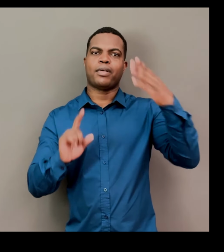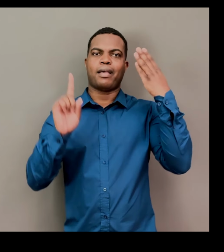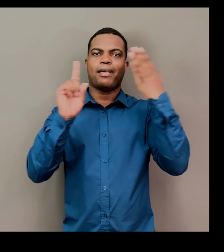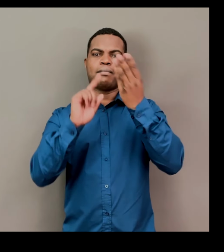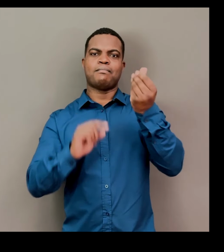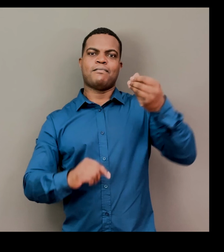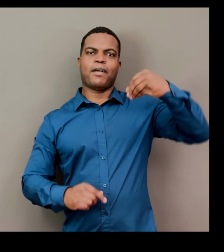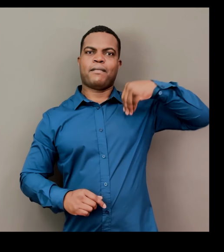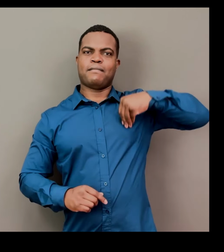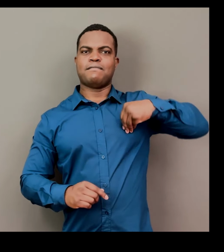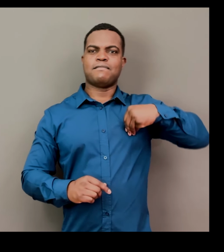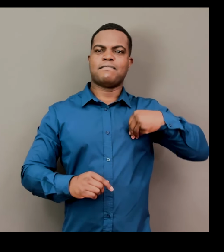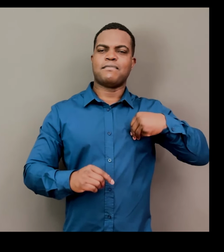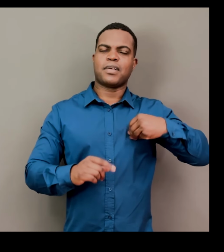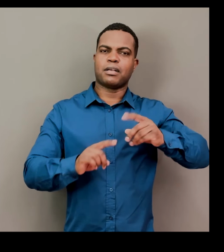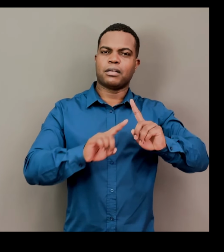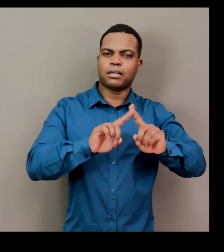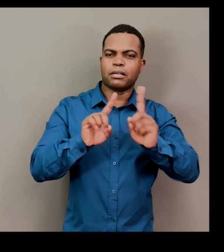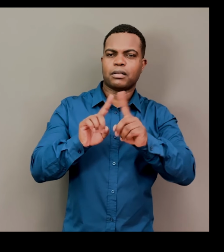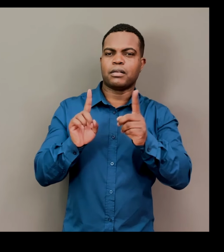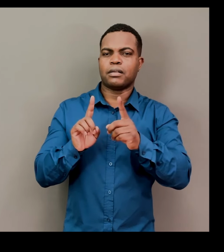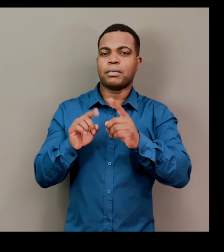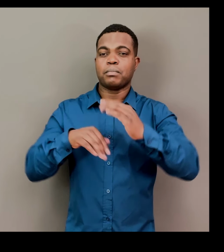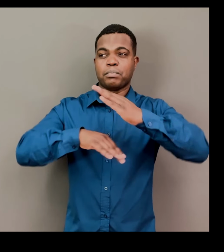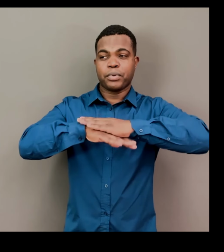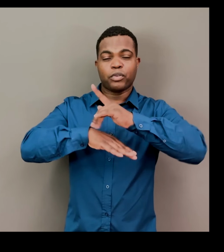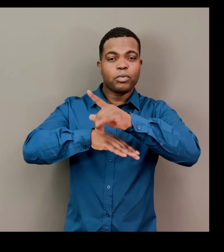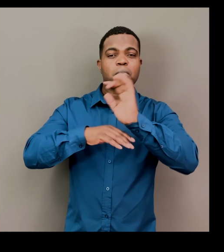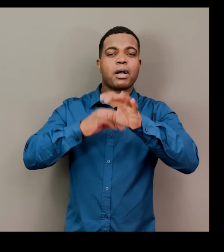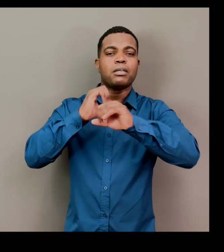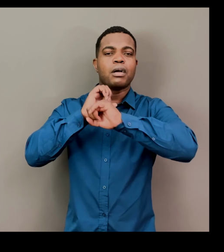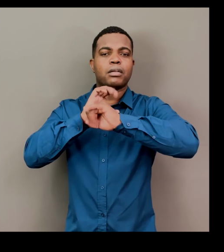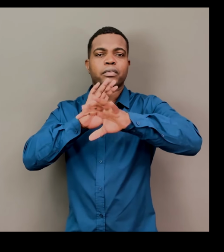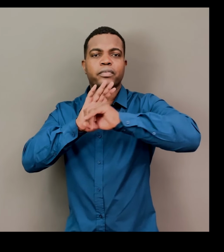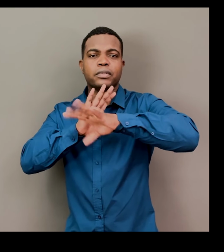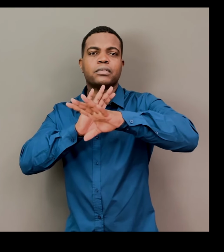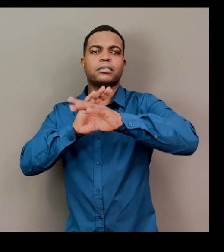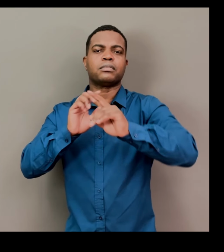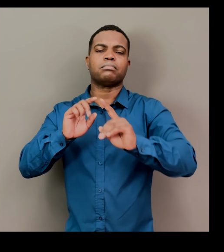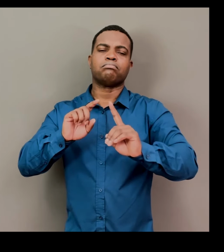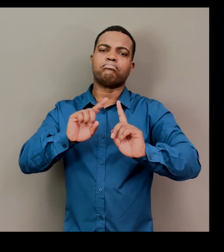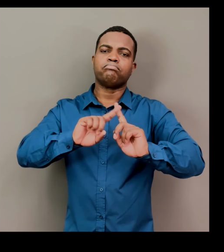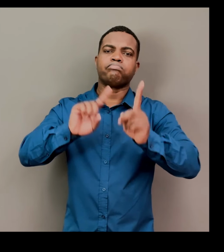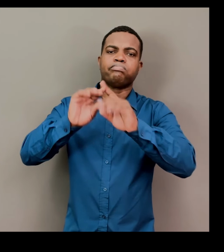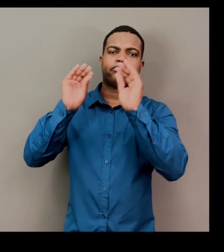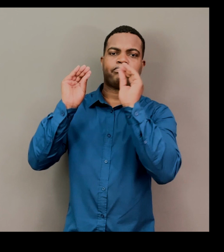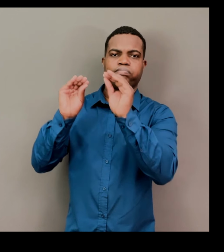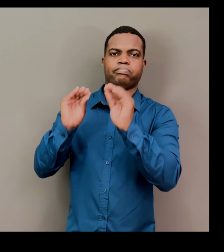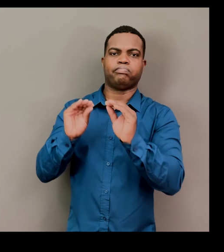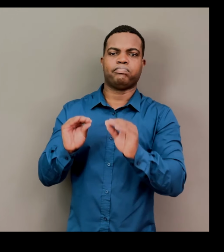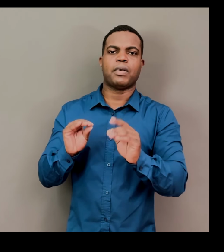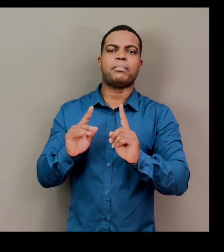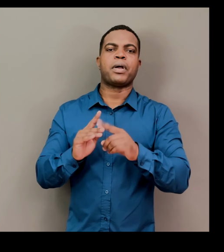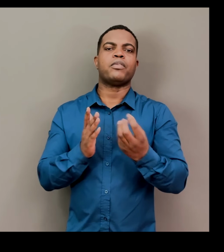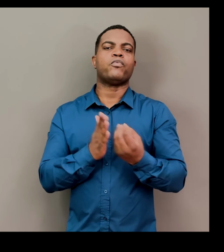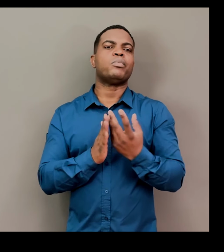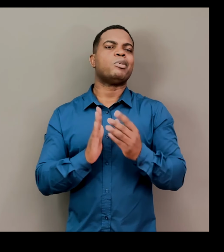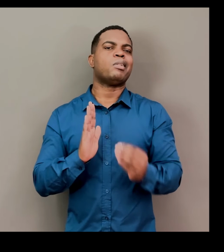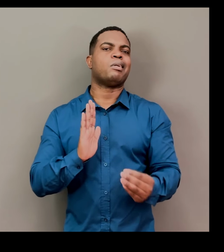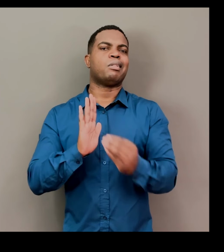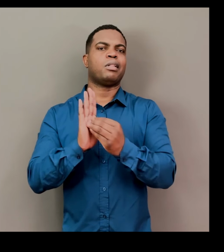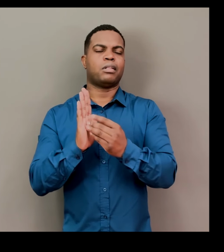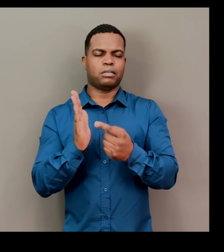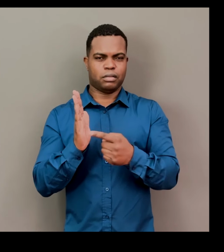and Facebook pages, gaming the platform for advertising revenue, and distinguish it